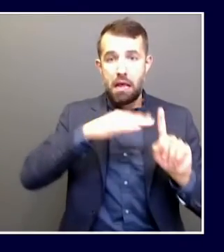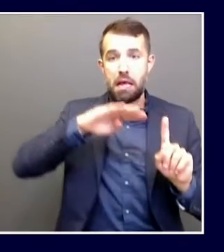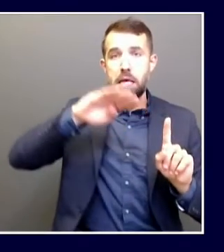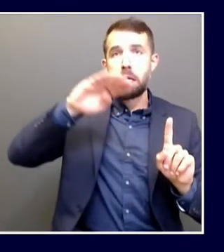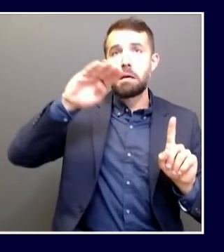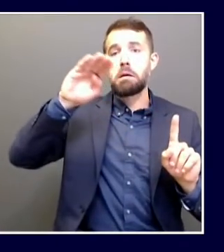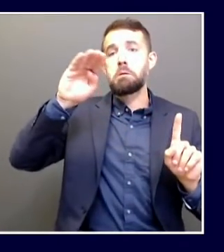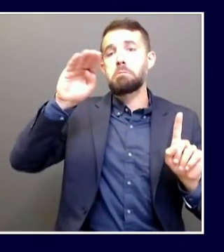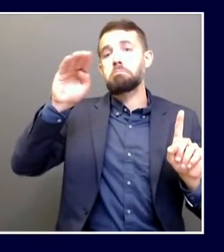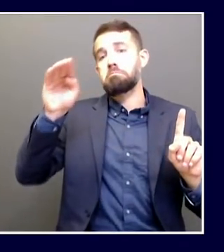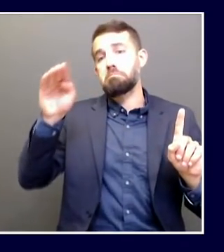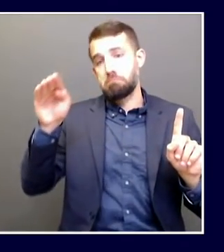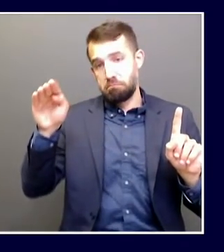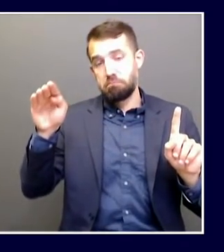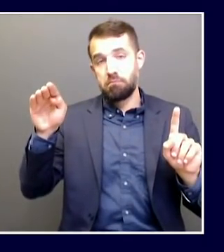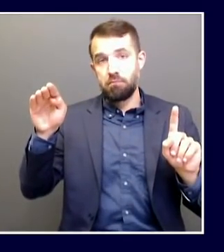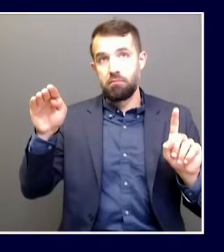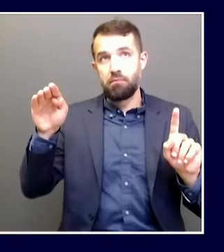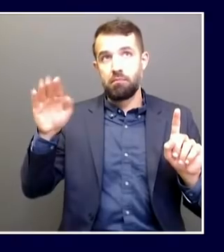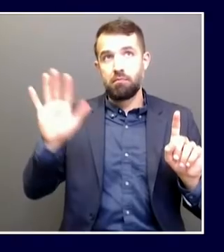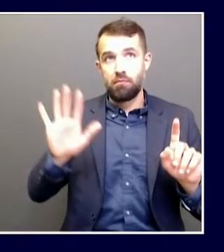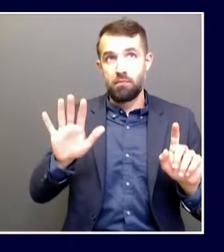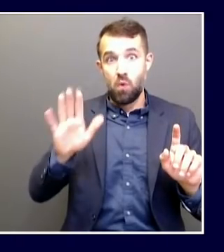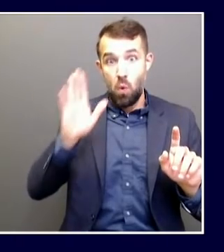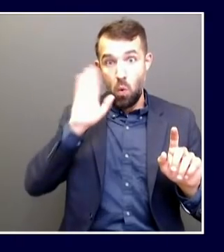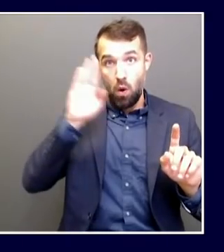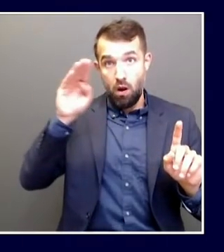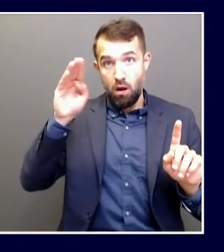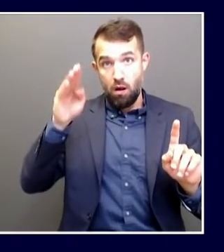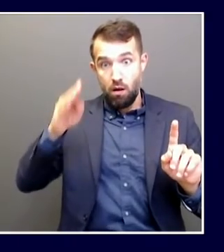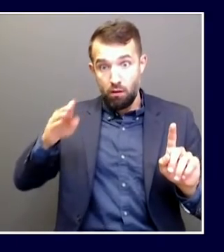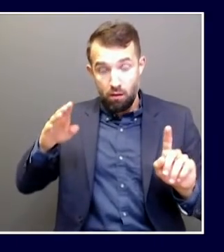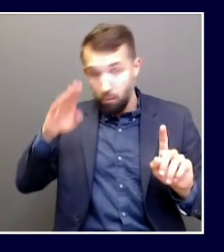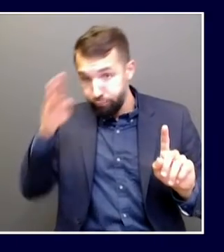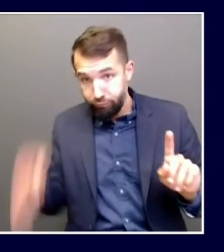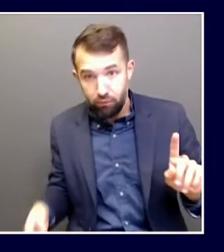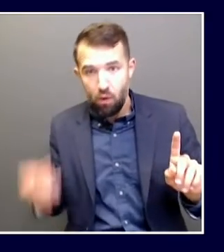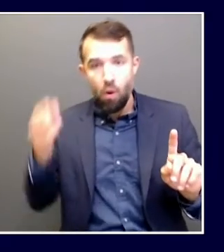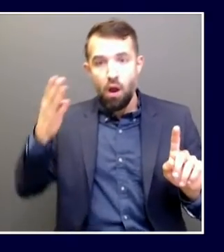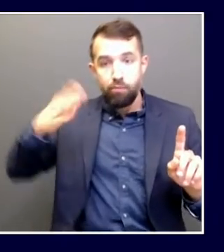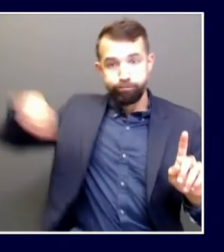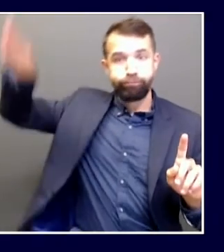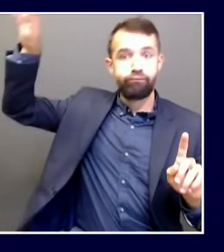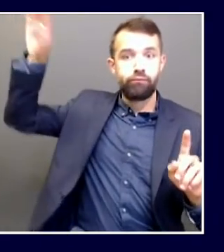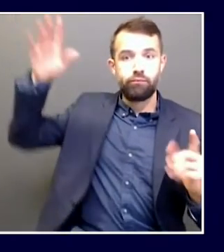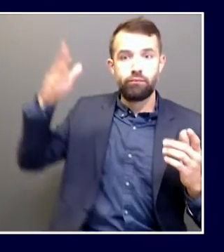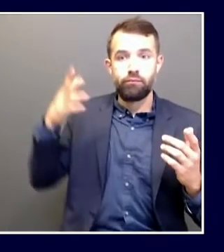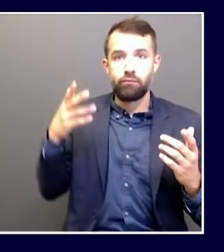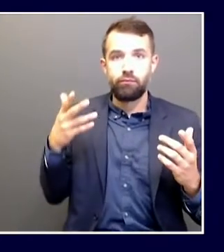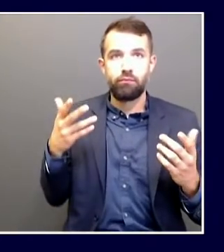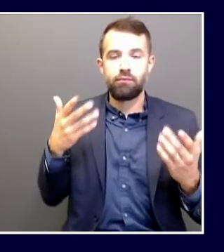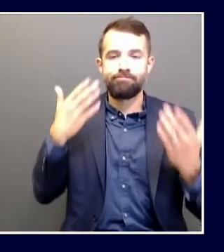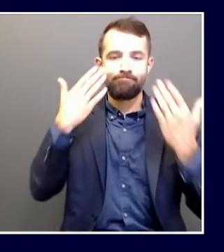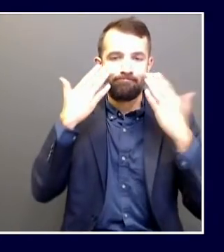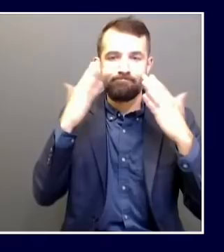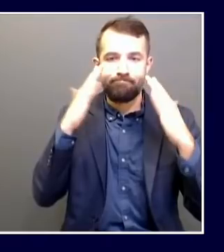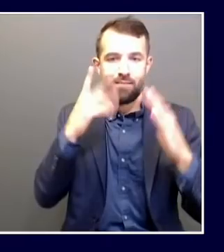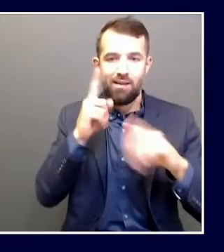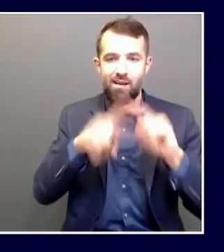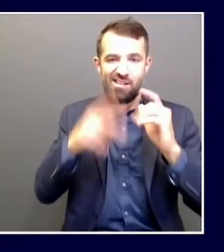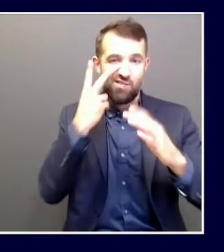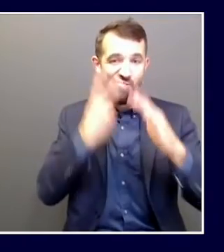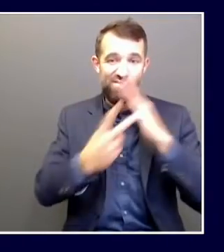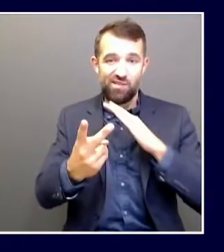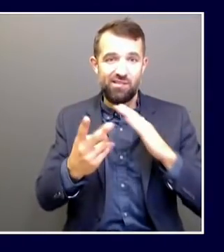how durable they'll be and how far they might go. They could go back up tomorrow, but that's phase one. The next